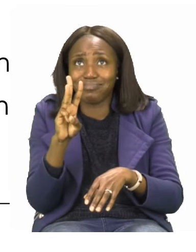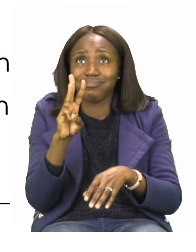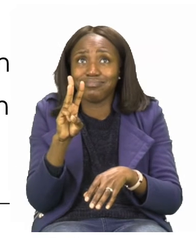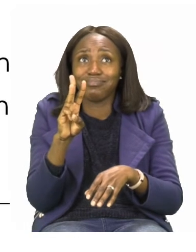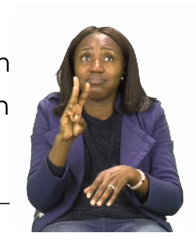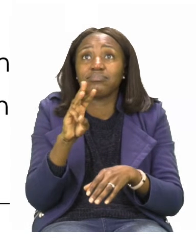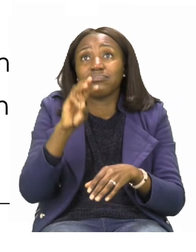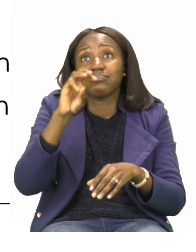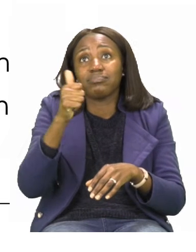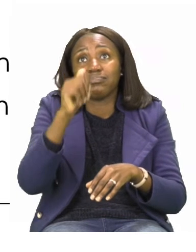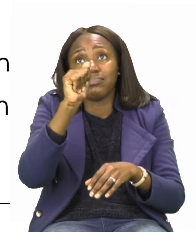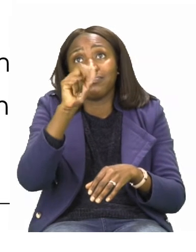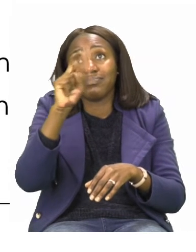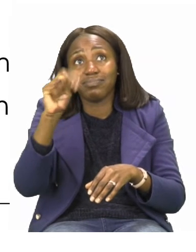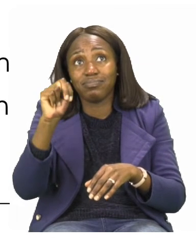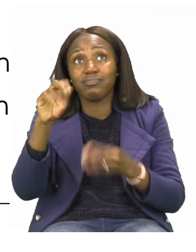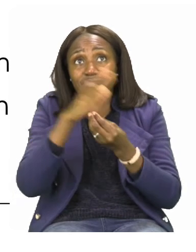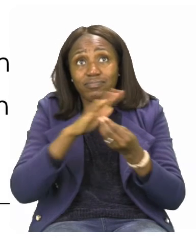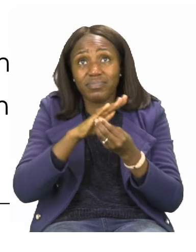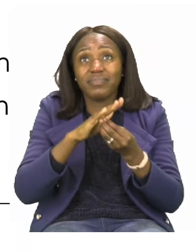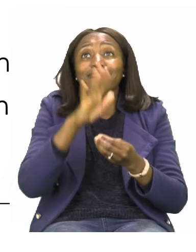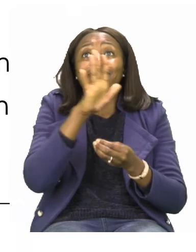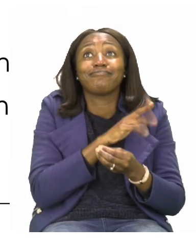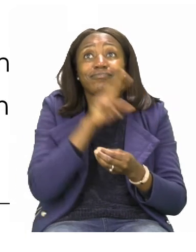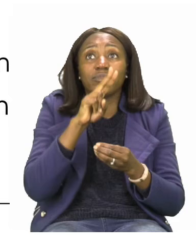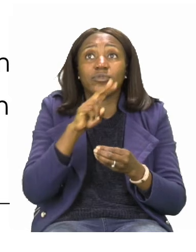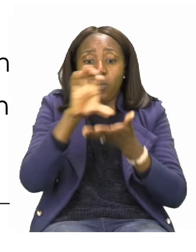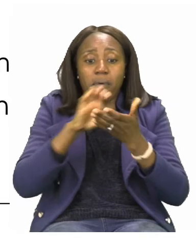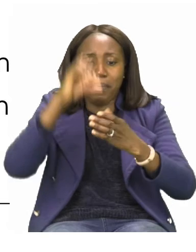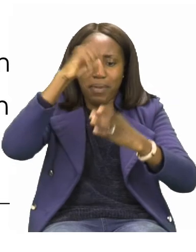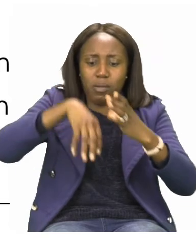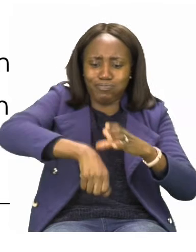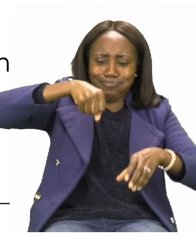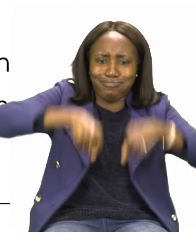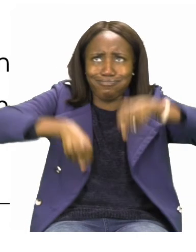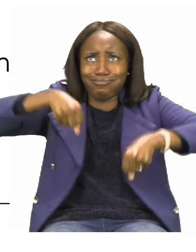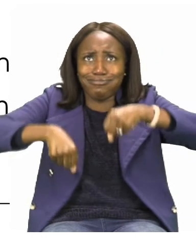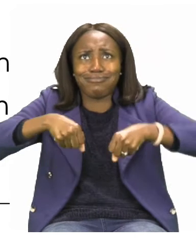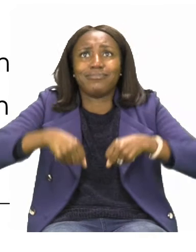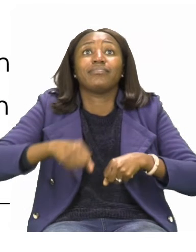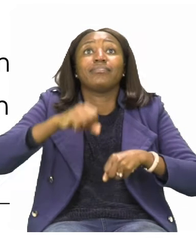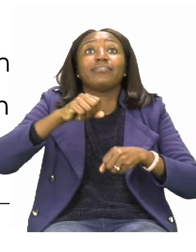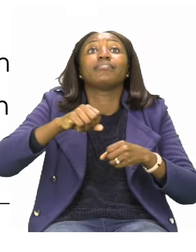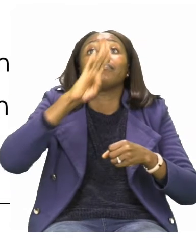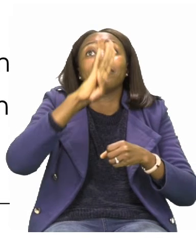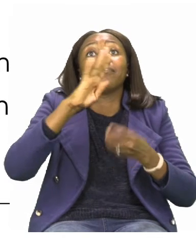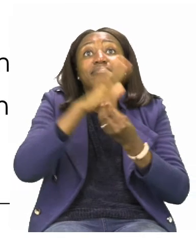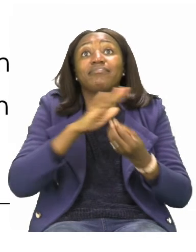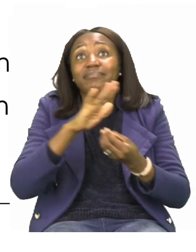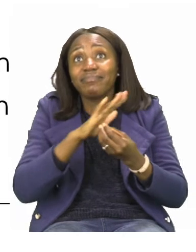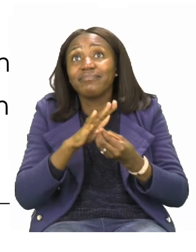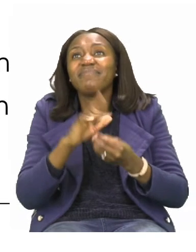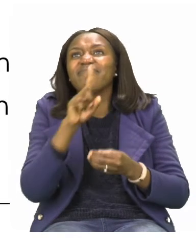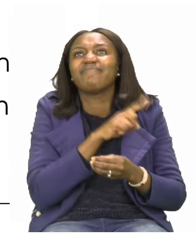family collects 52 and Barry's family collects 13. How many bins